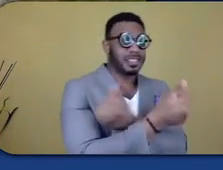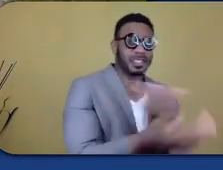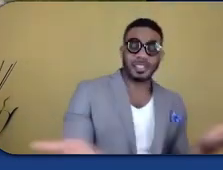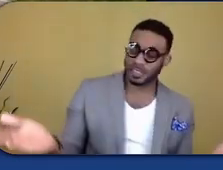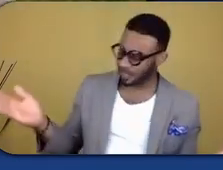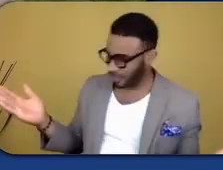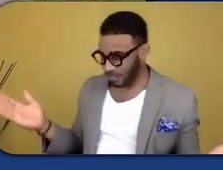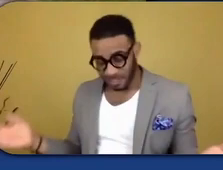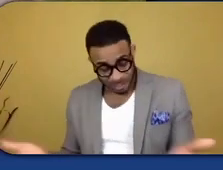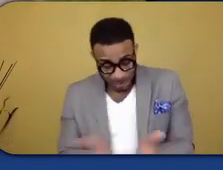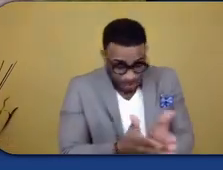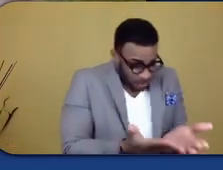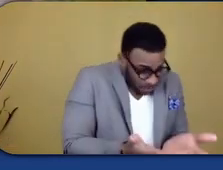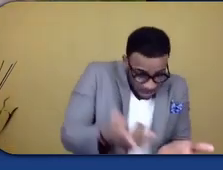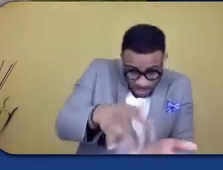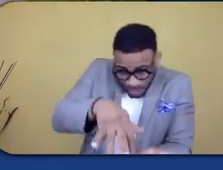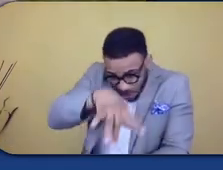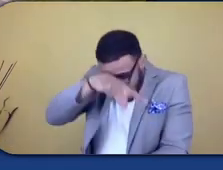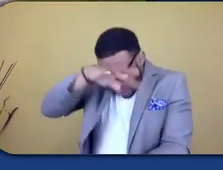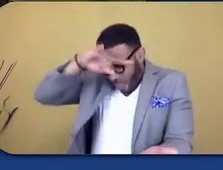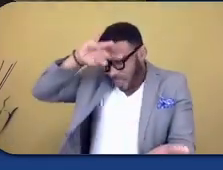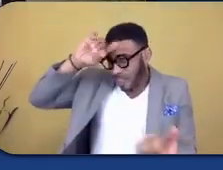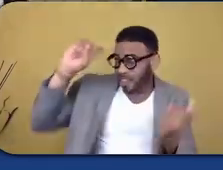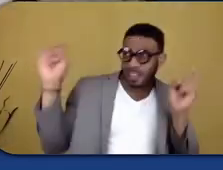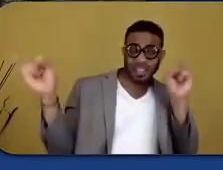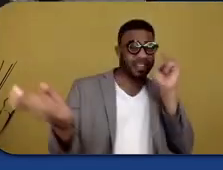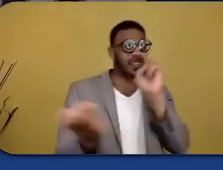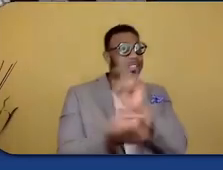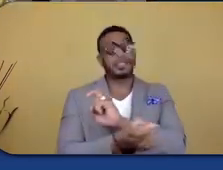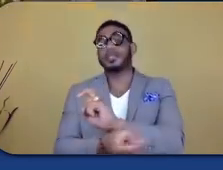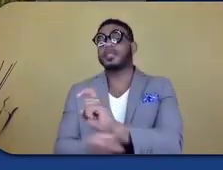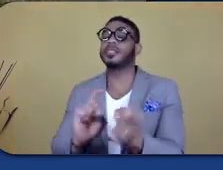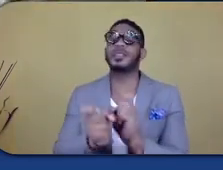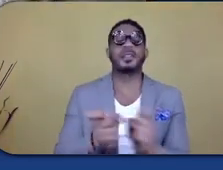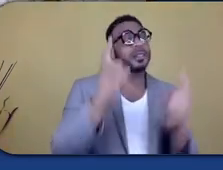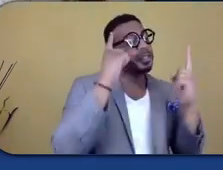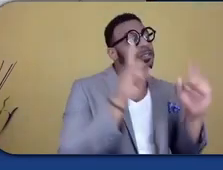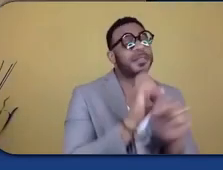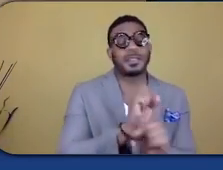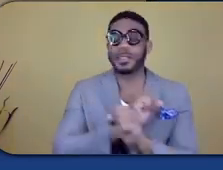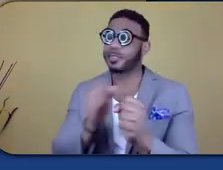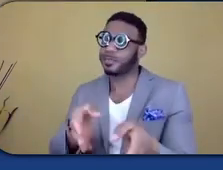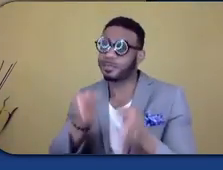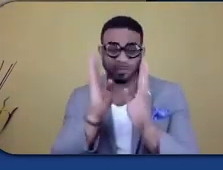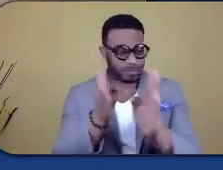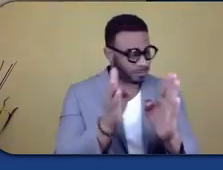mind. You better change your mind. And until I will never change your mind.